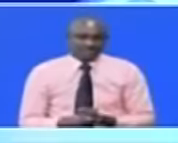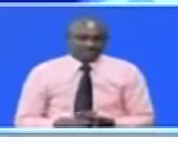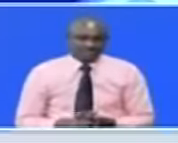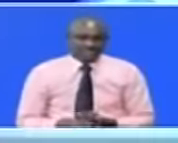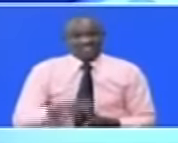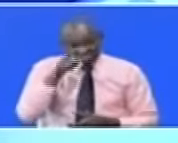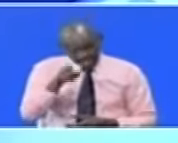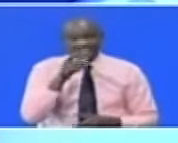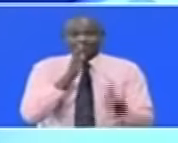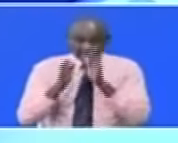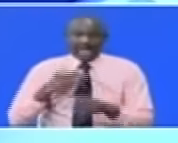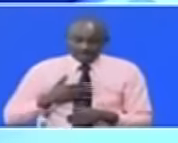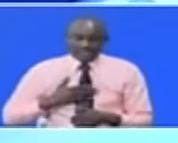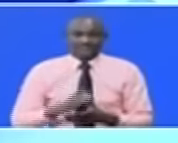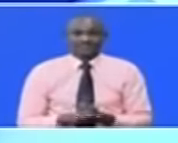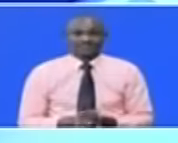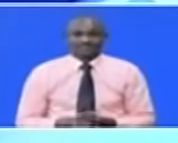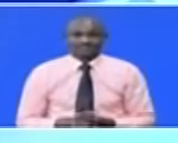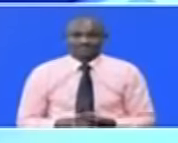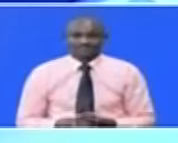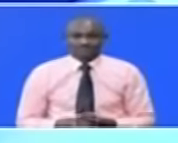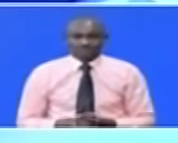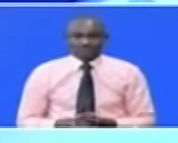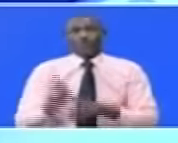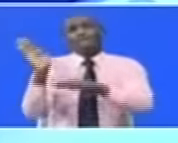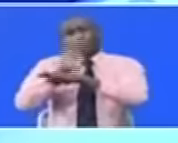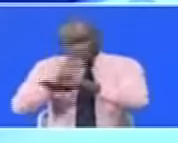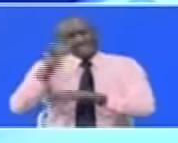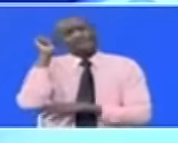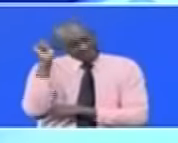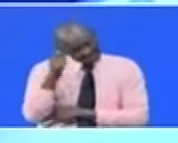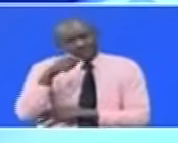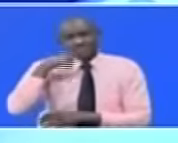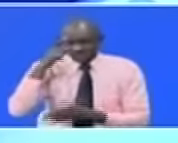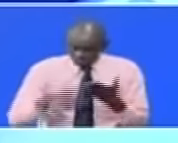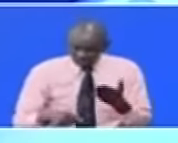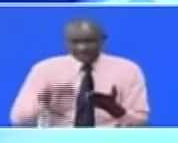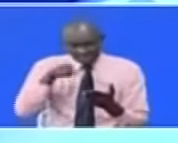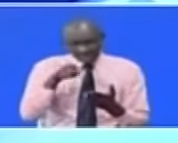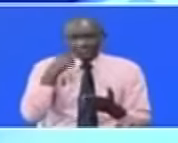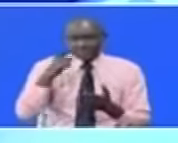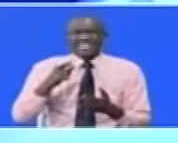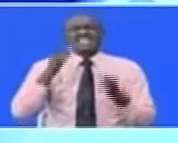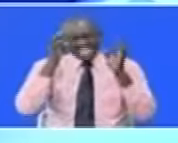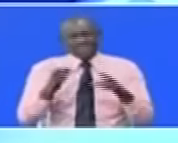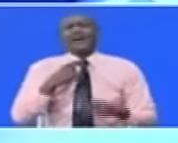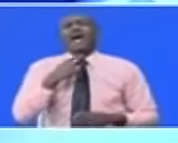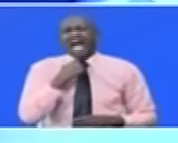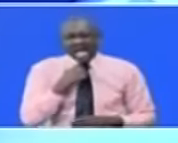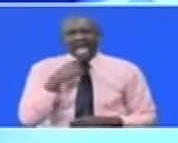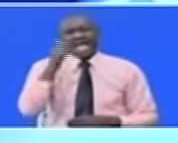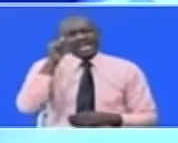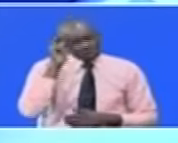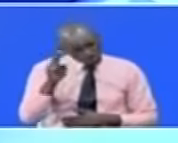That is the strategy now. Burundi's President Pierre Nkurunziza threatened today to fight any African Union